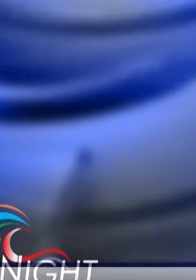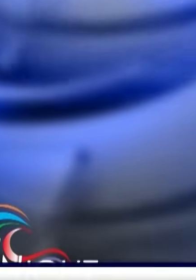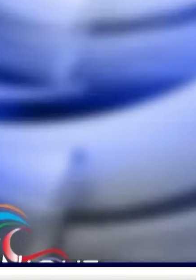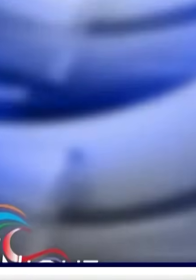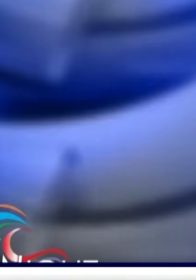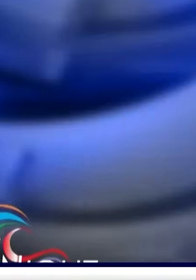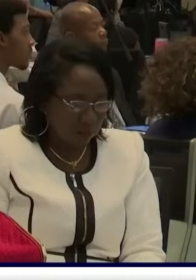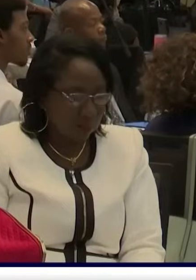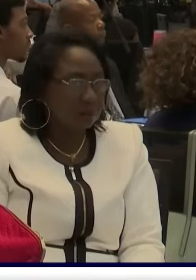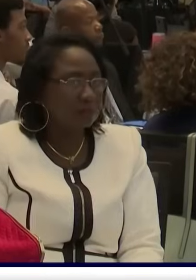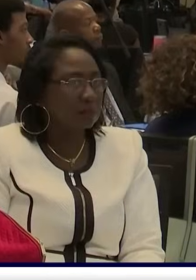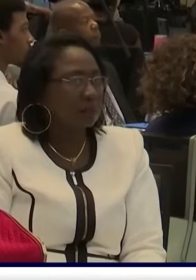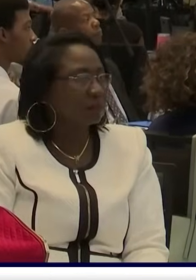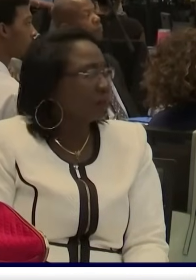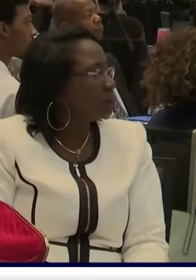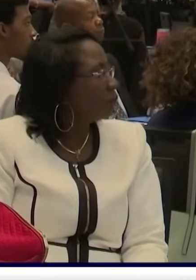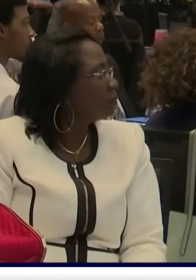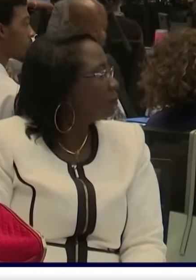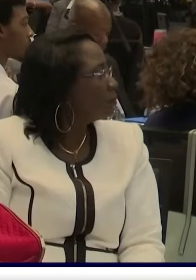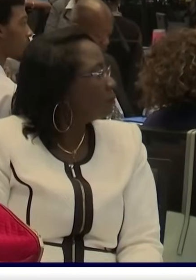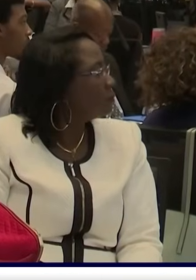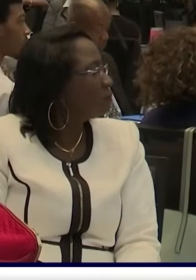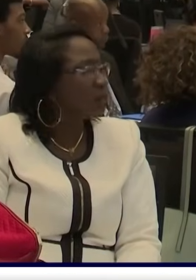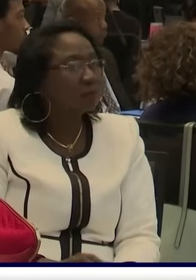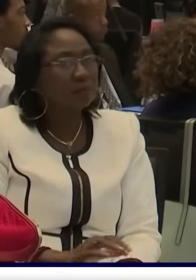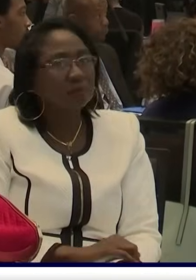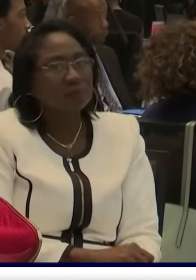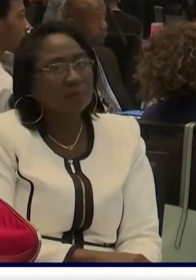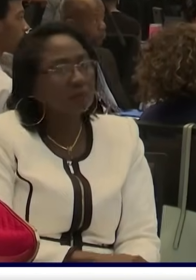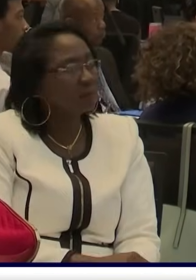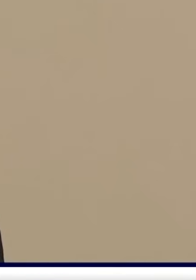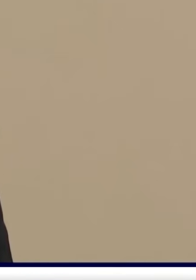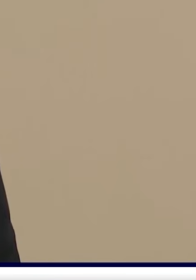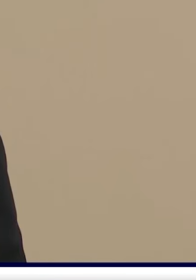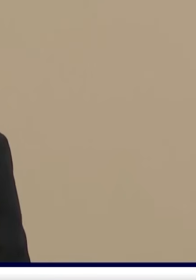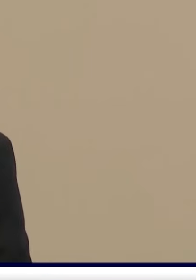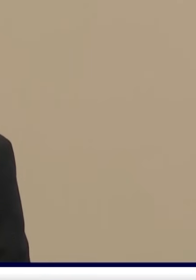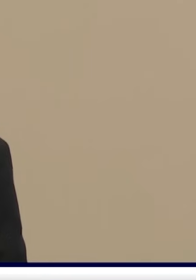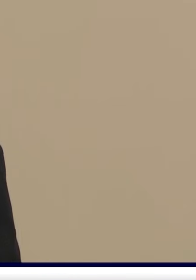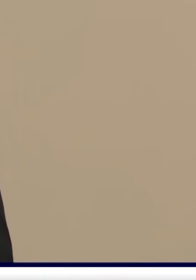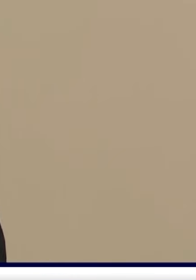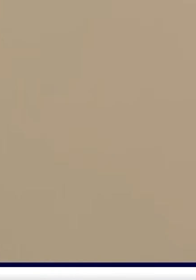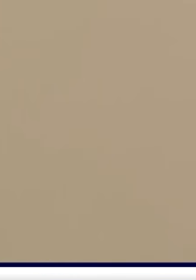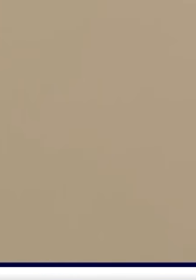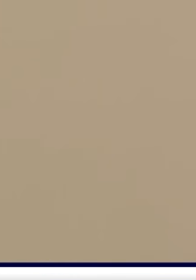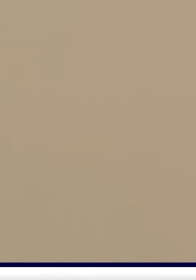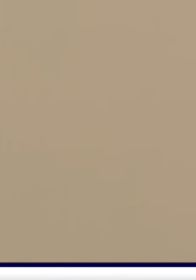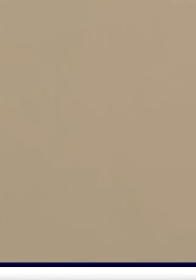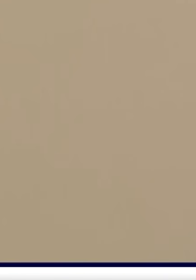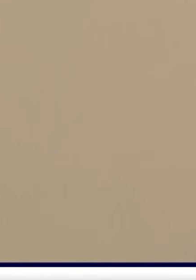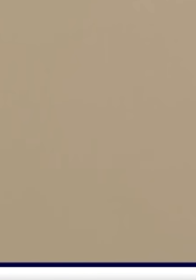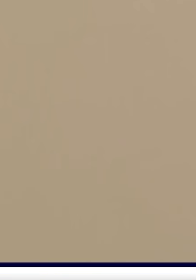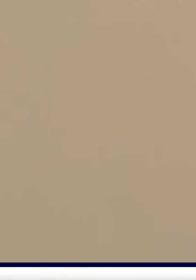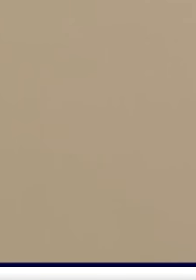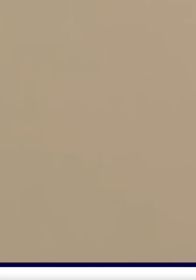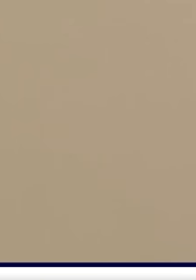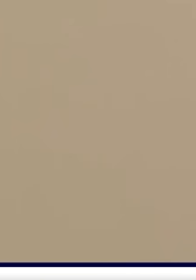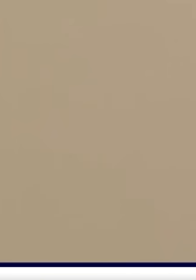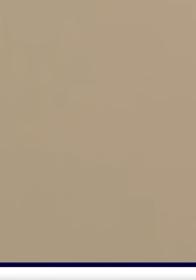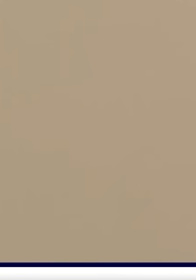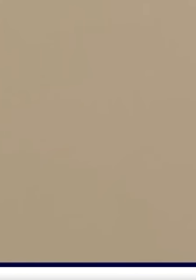In the news tonight, a key facility in Barbados' crime-fighting effort to be fully functional in another 2